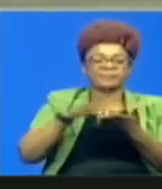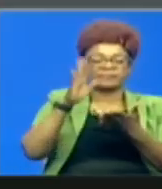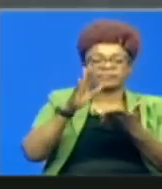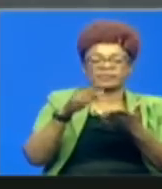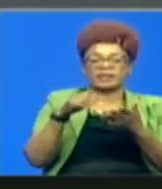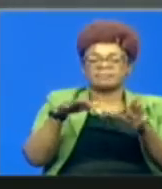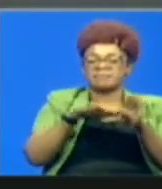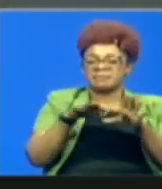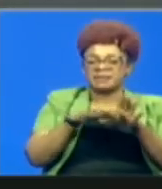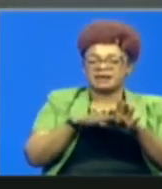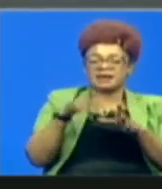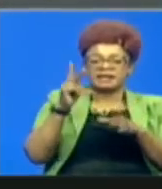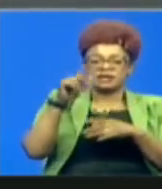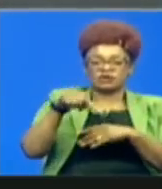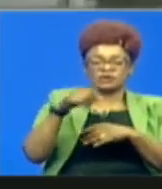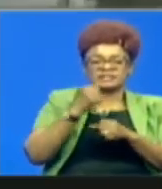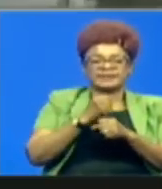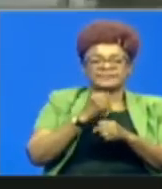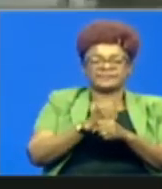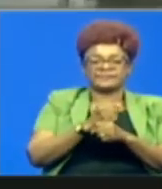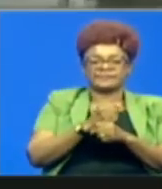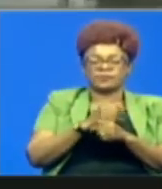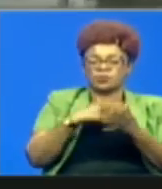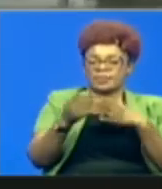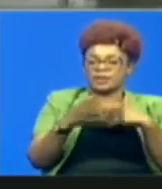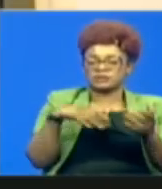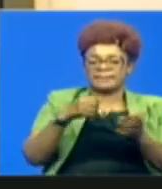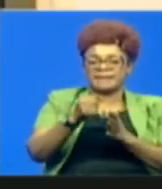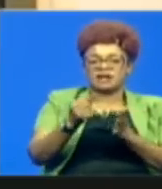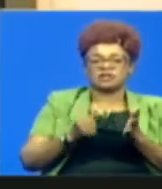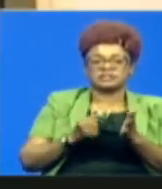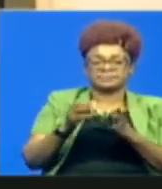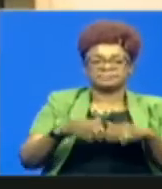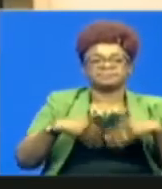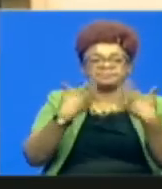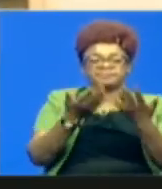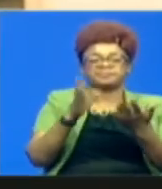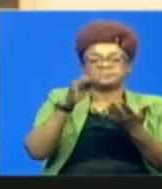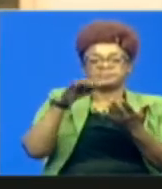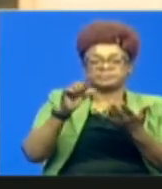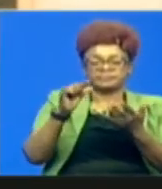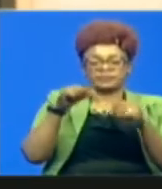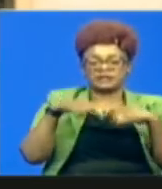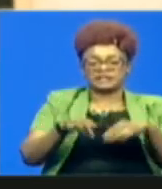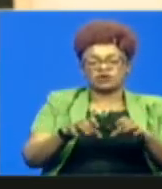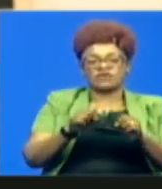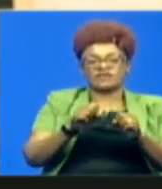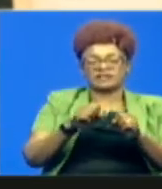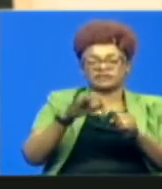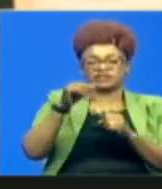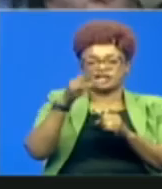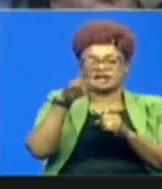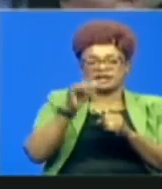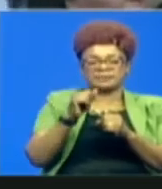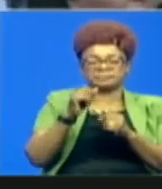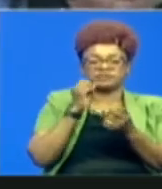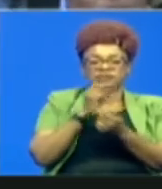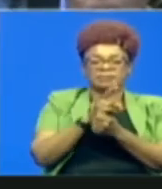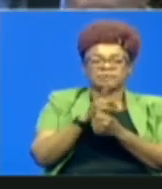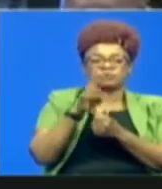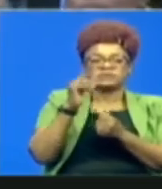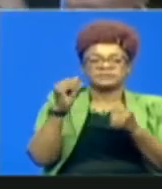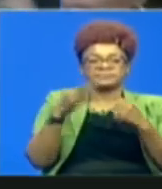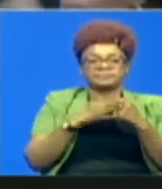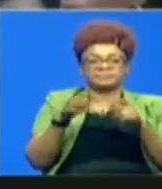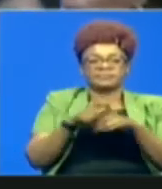Kenya Airways staff, excluding pilots. Kenya Airways submitted its bid for the takeover of JKIA in December 2018 as part of